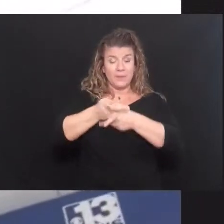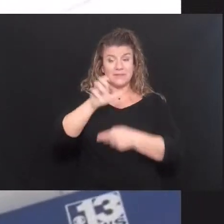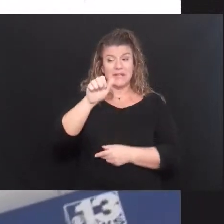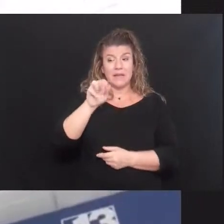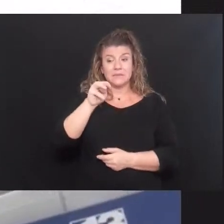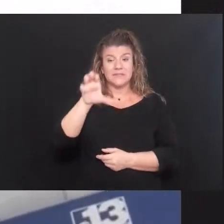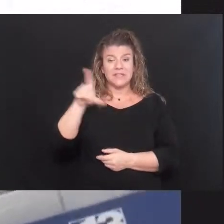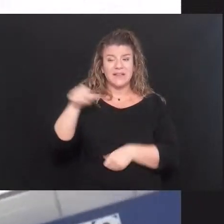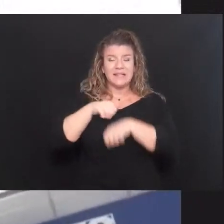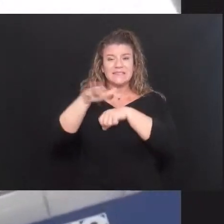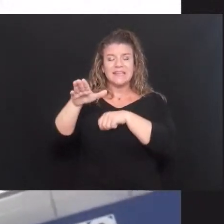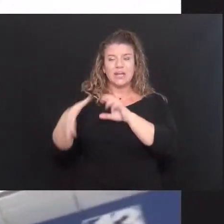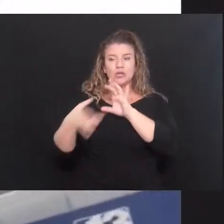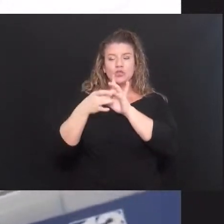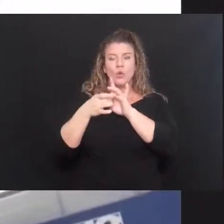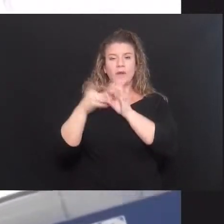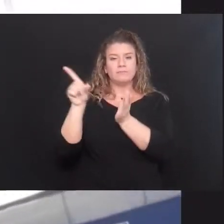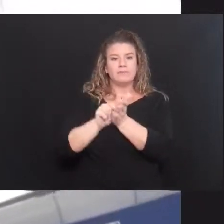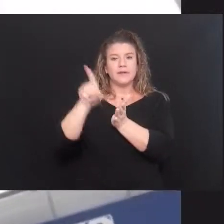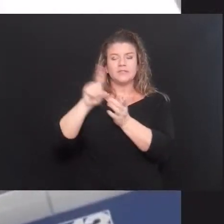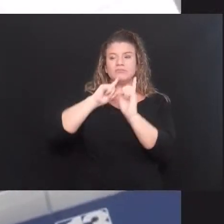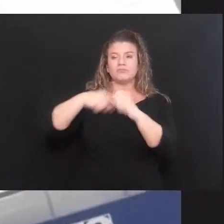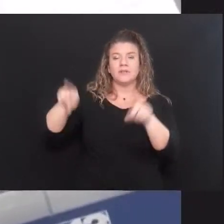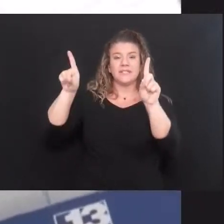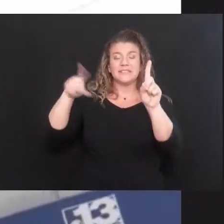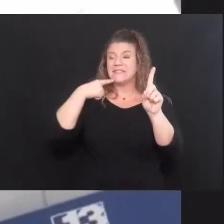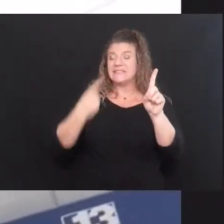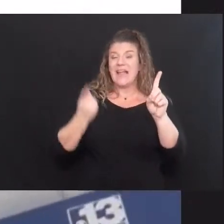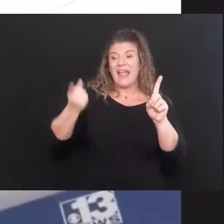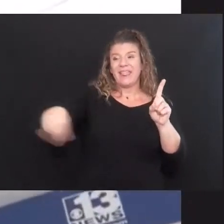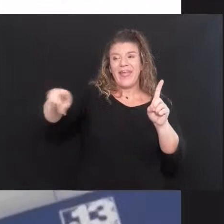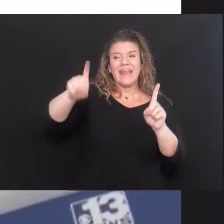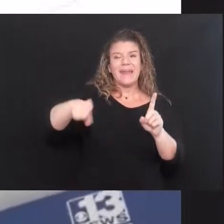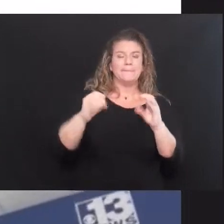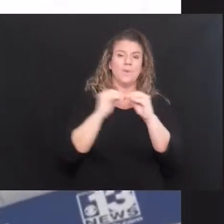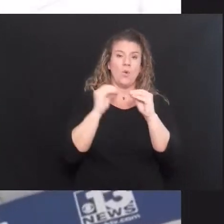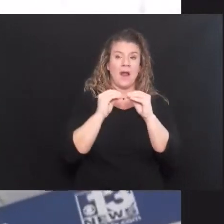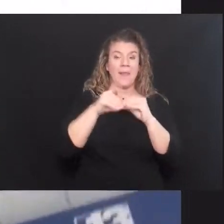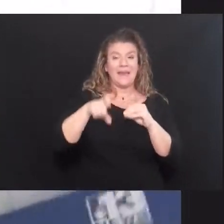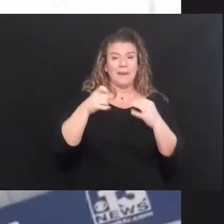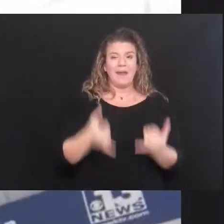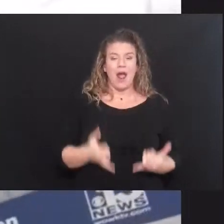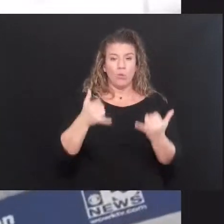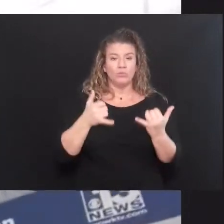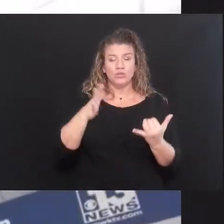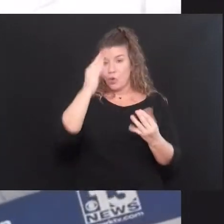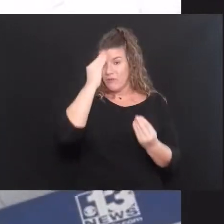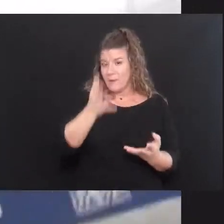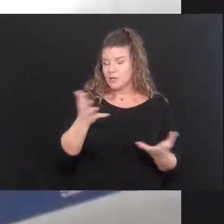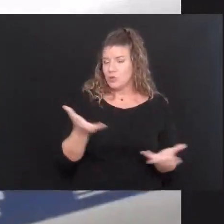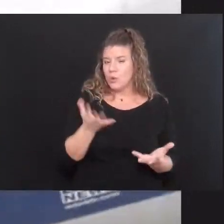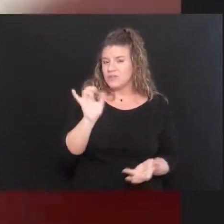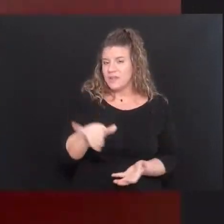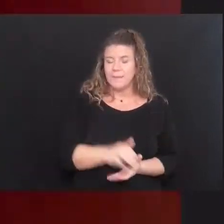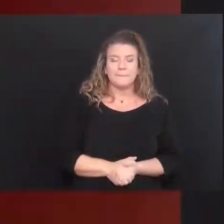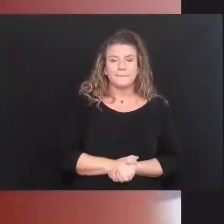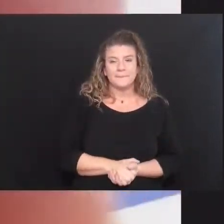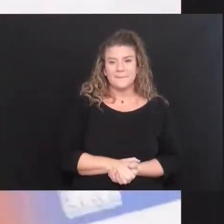CAMC sent out a joint release last week, basically saying they need more and they need them now. So what's the update on monoclonal